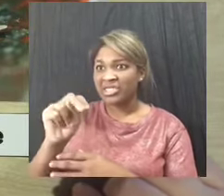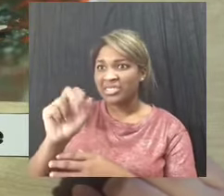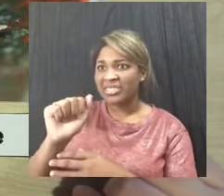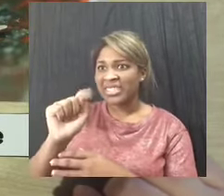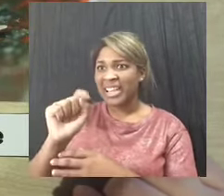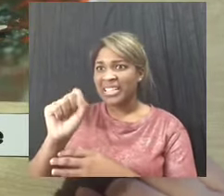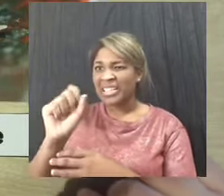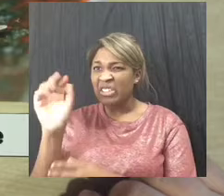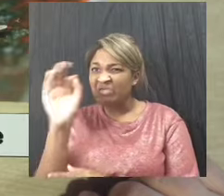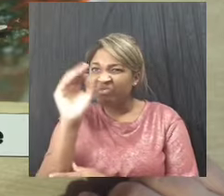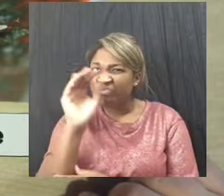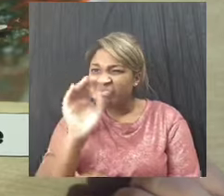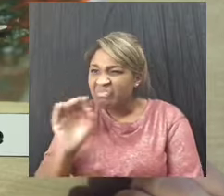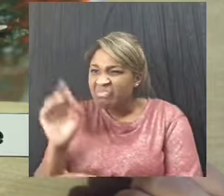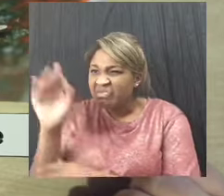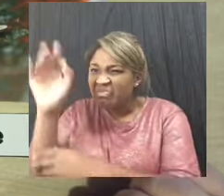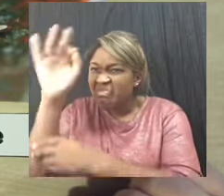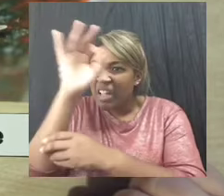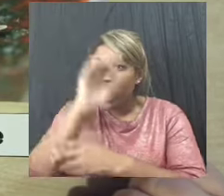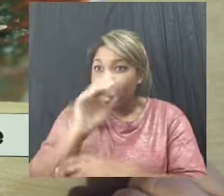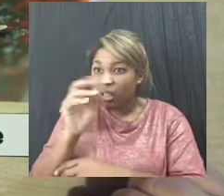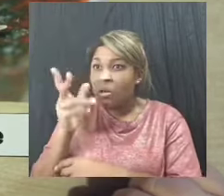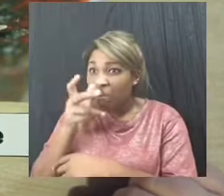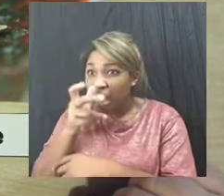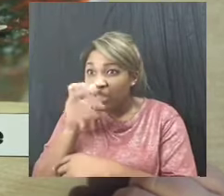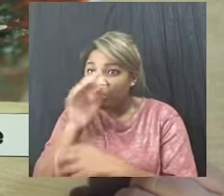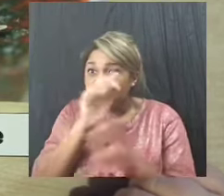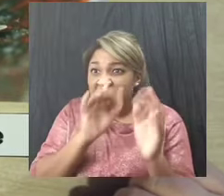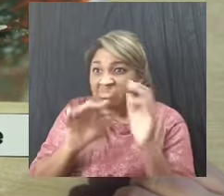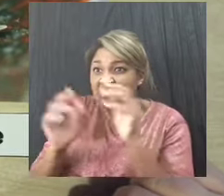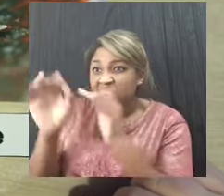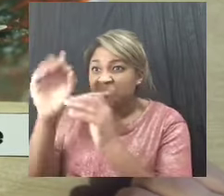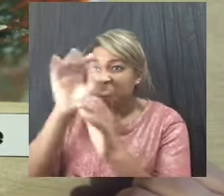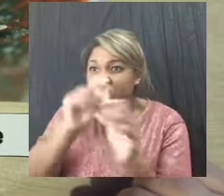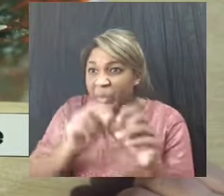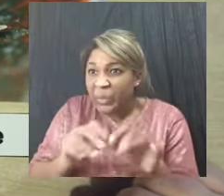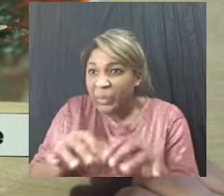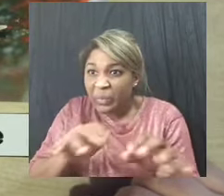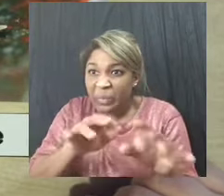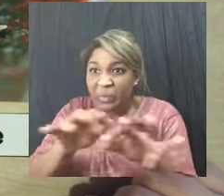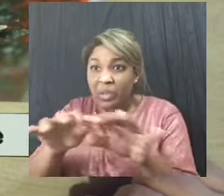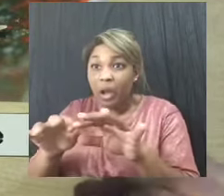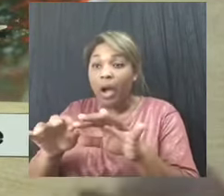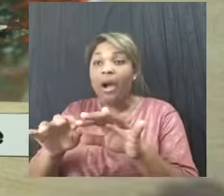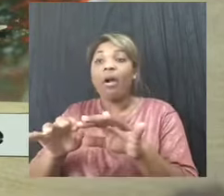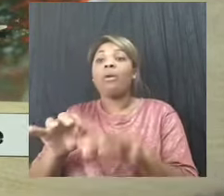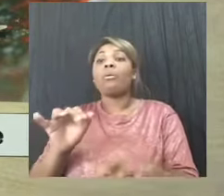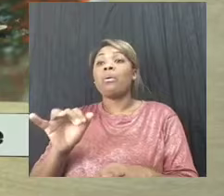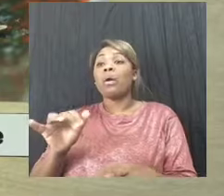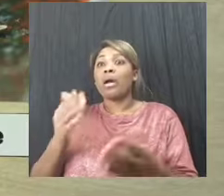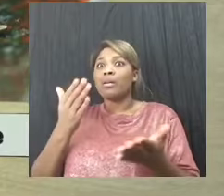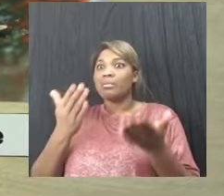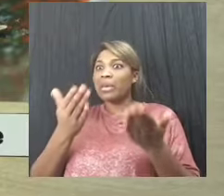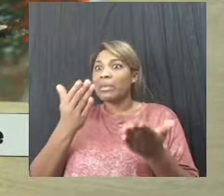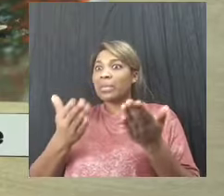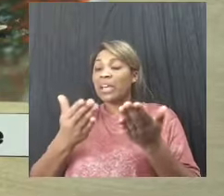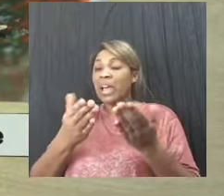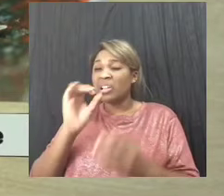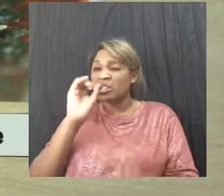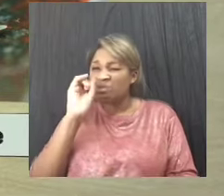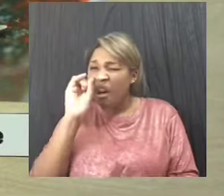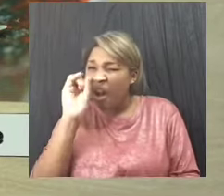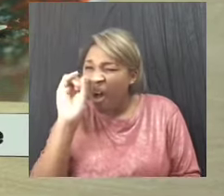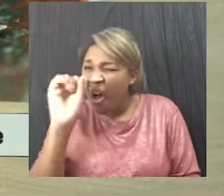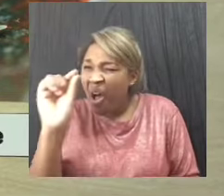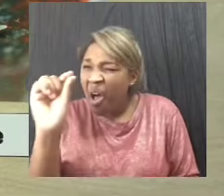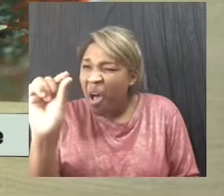little bugs around there. And there may even be little tiny pieces